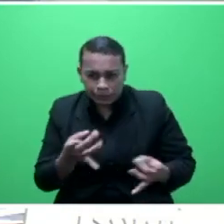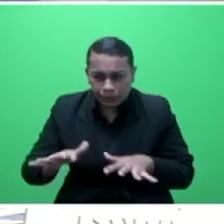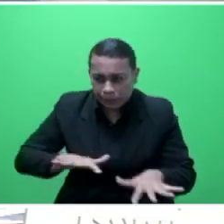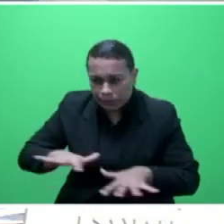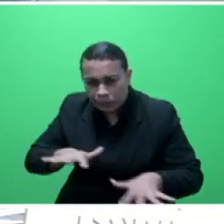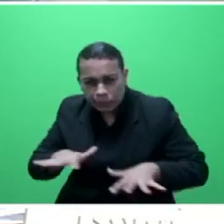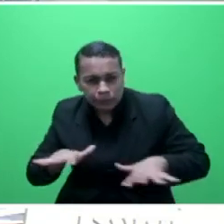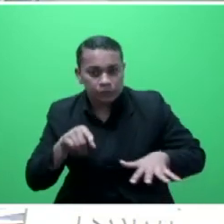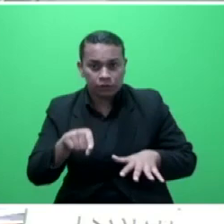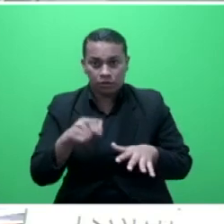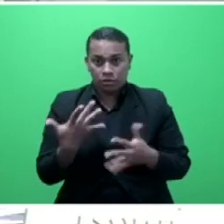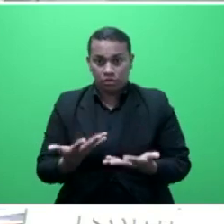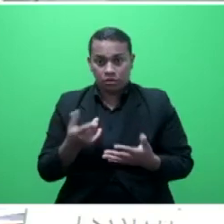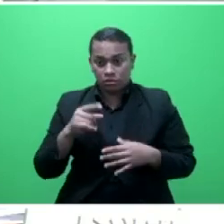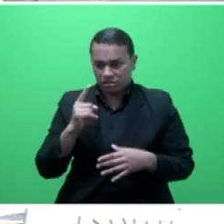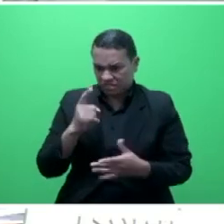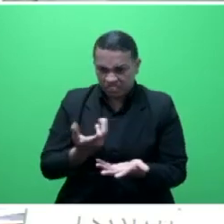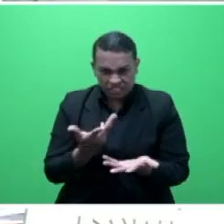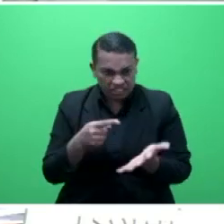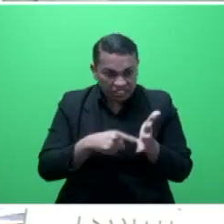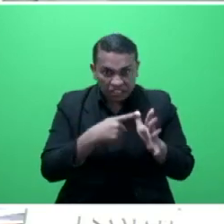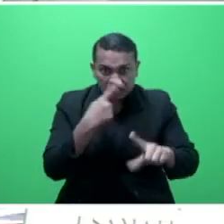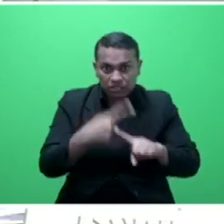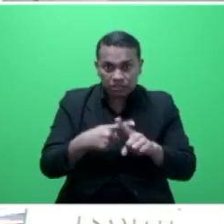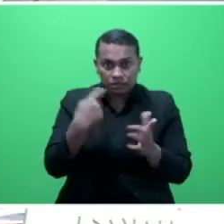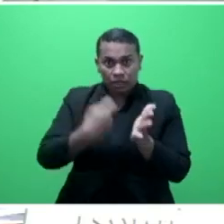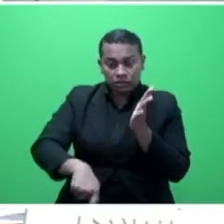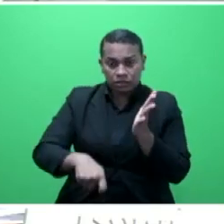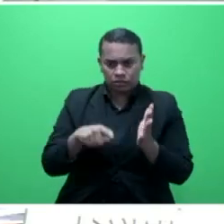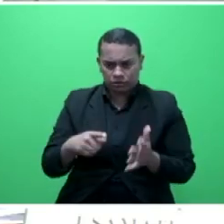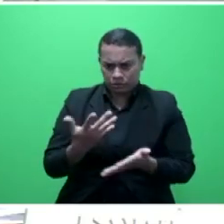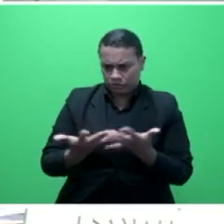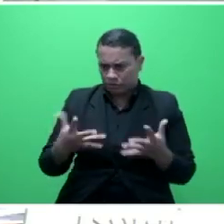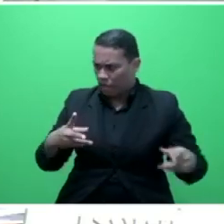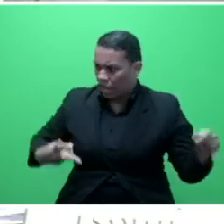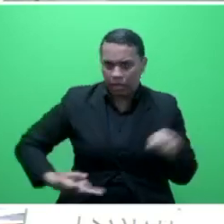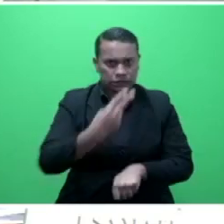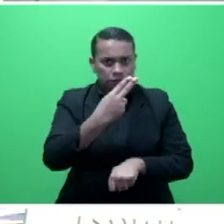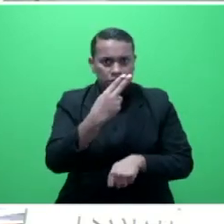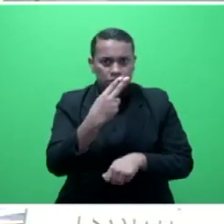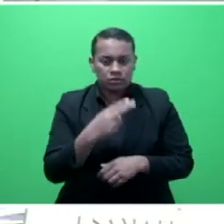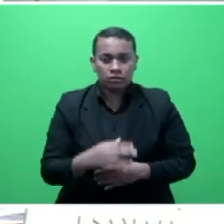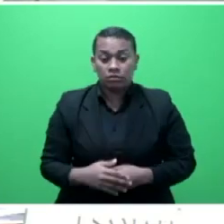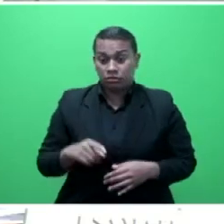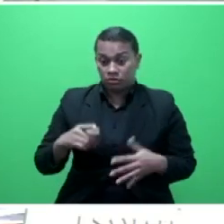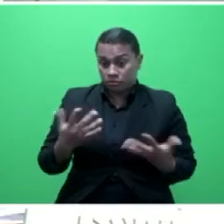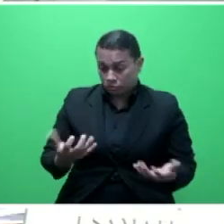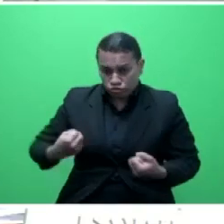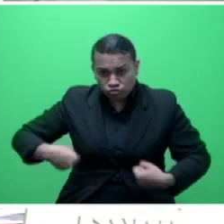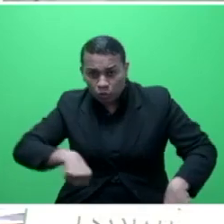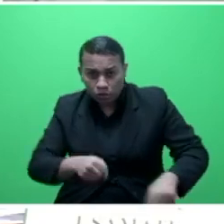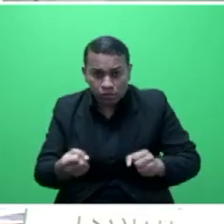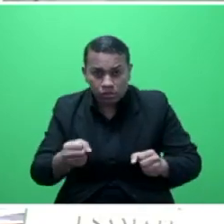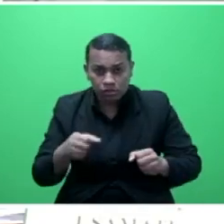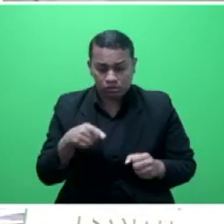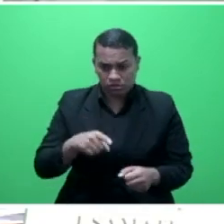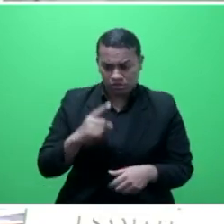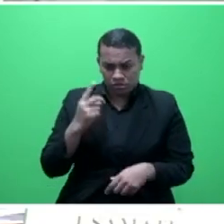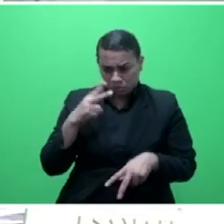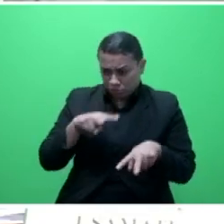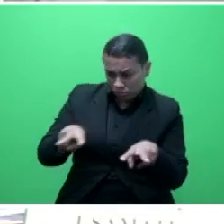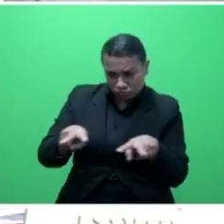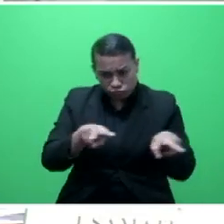tax cut, a discount of hundreds of millions of dollars with strategic incentives across age-old